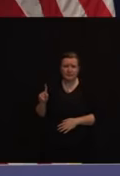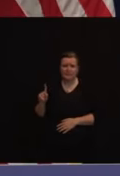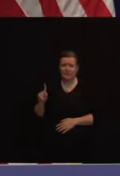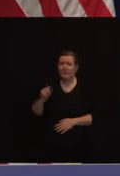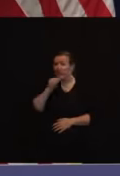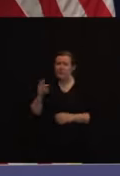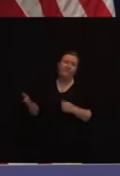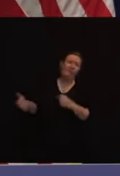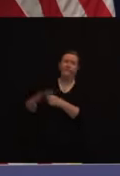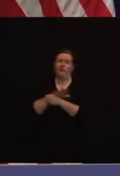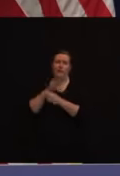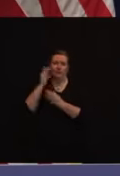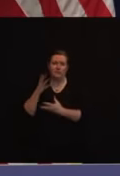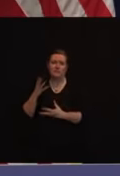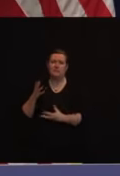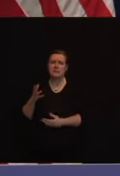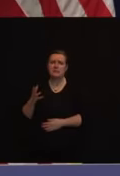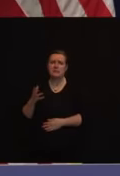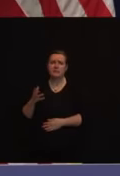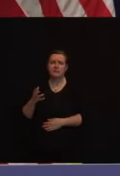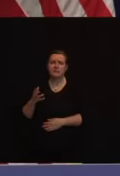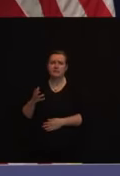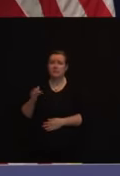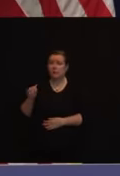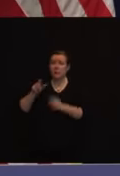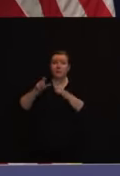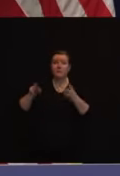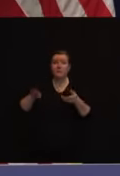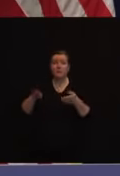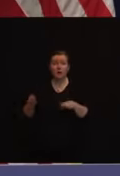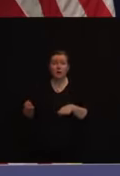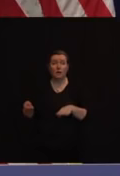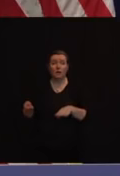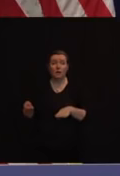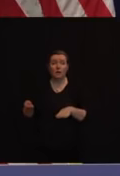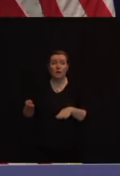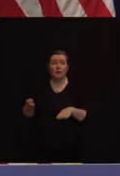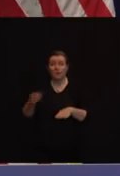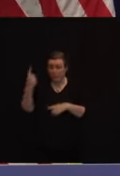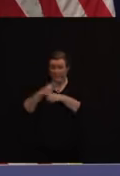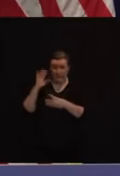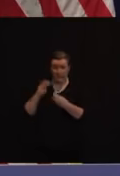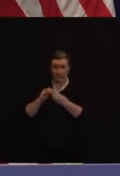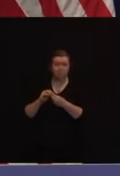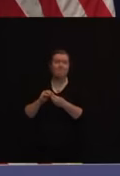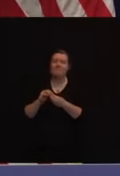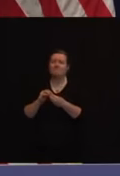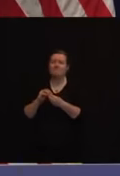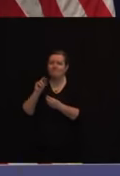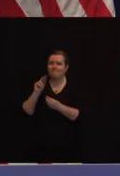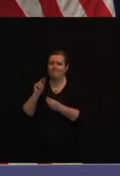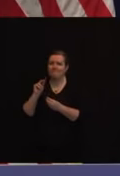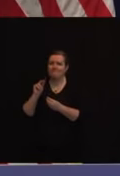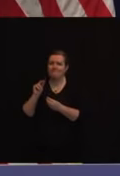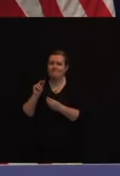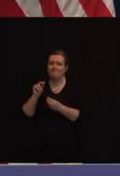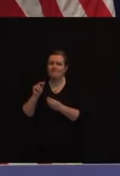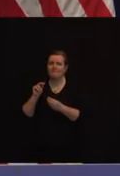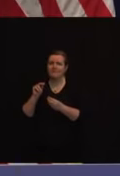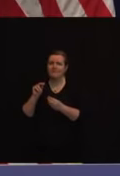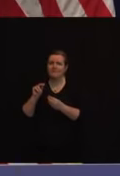single biggest day that we've had. And again, we've said this before. This isn't everyone who's passed since we